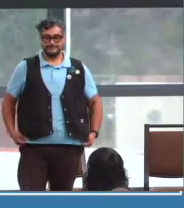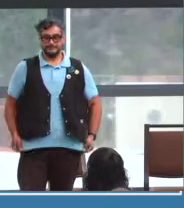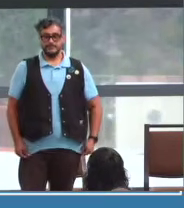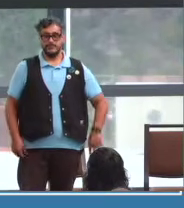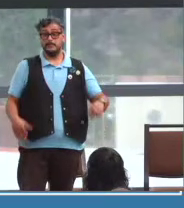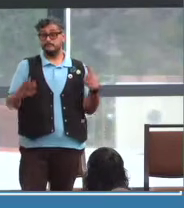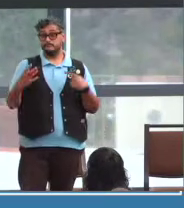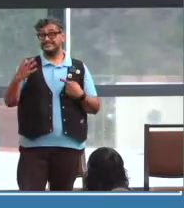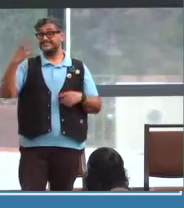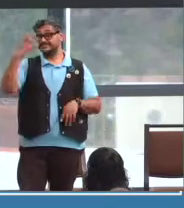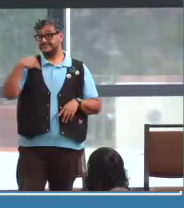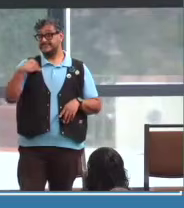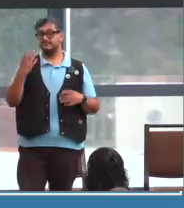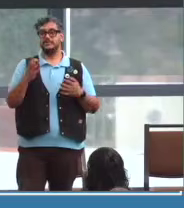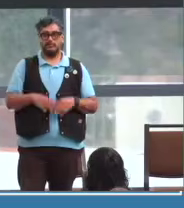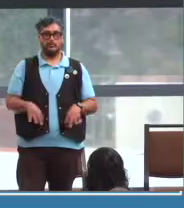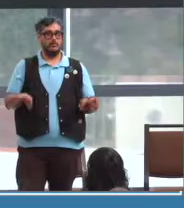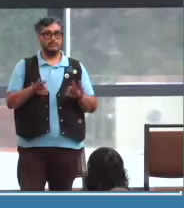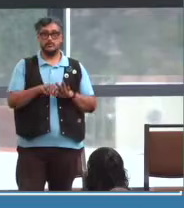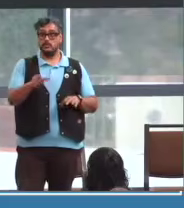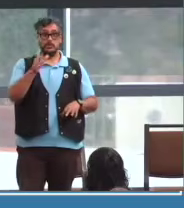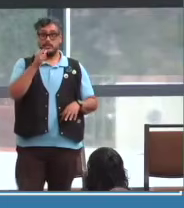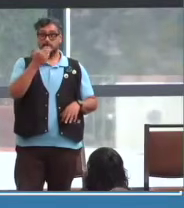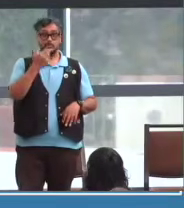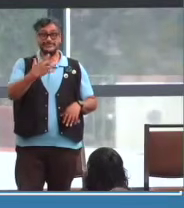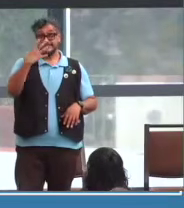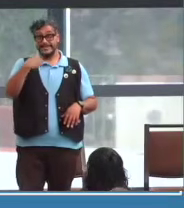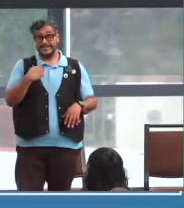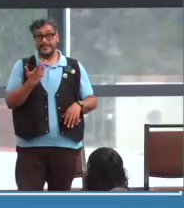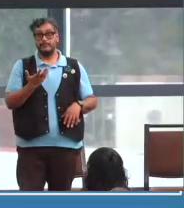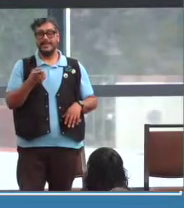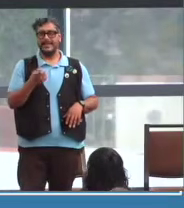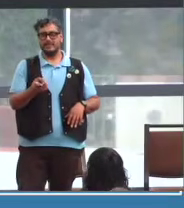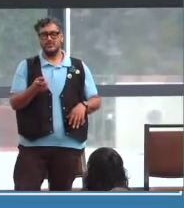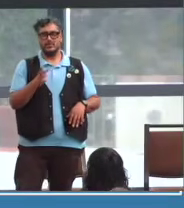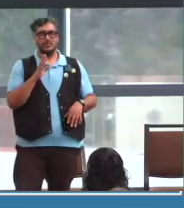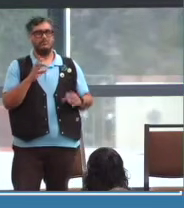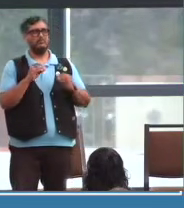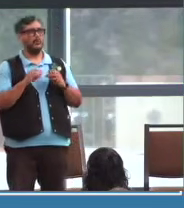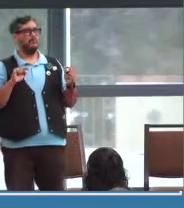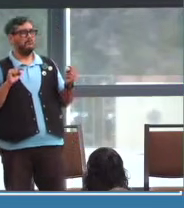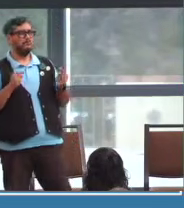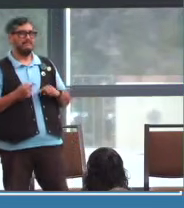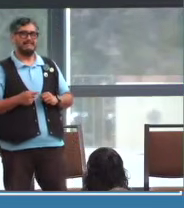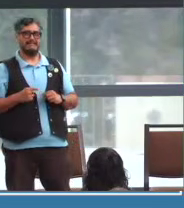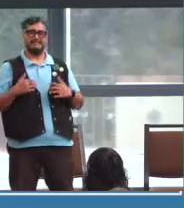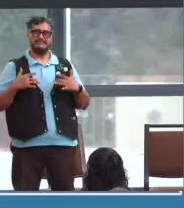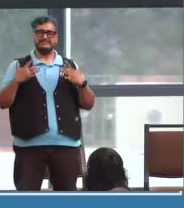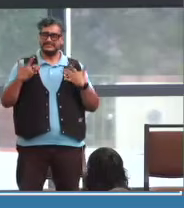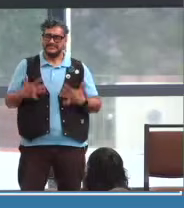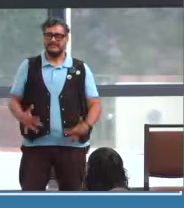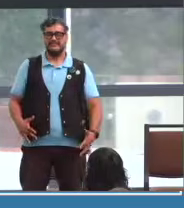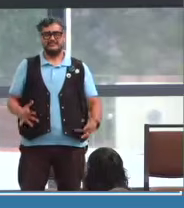Sleep is, of course, very important. If we don't have good sleep, then we have increased pain, fatigue, stress,